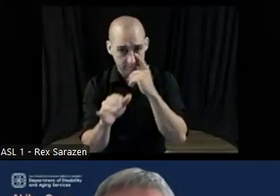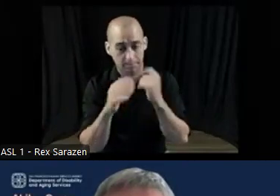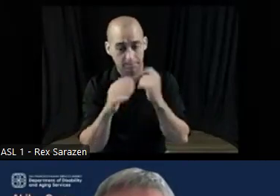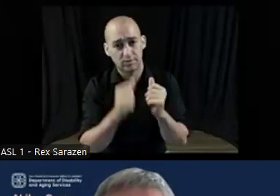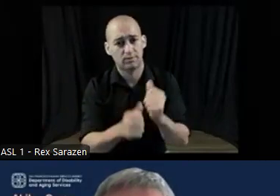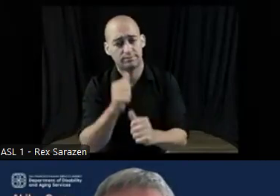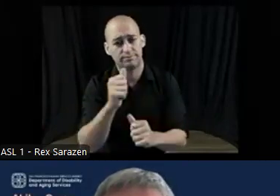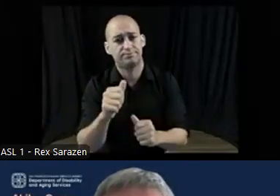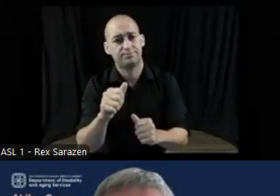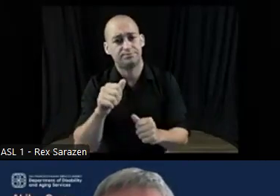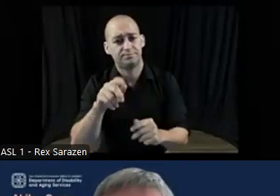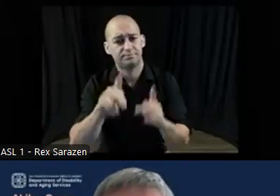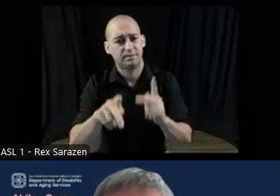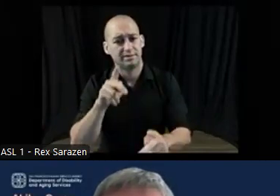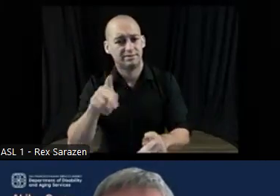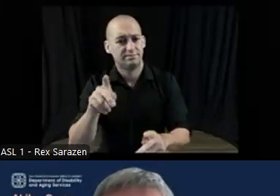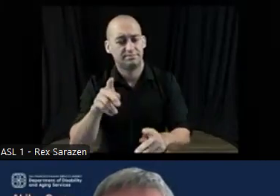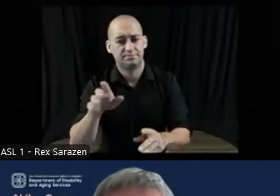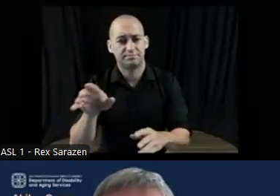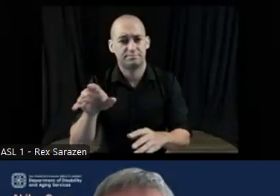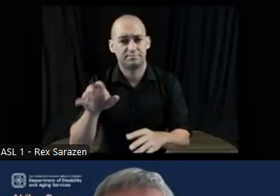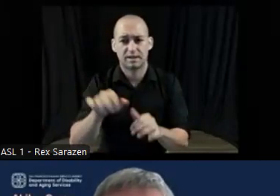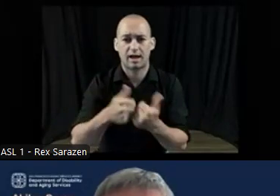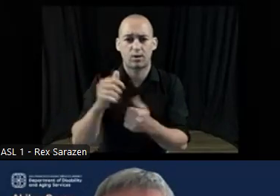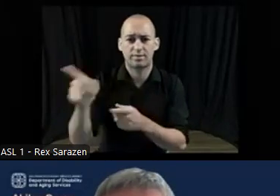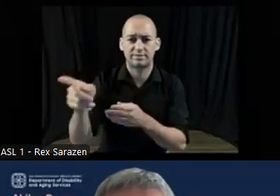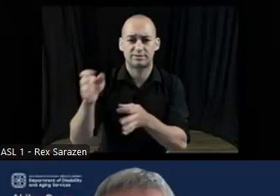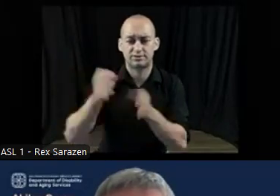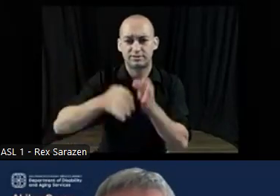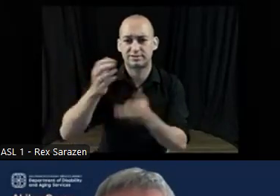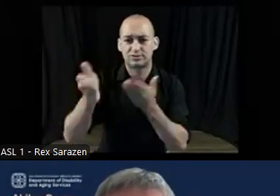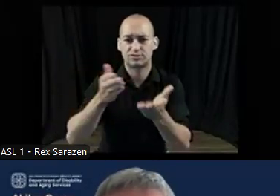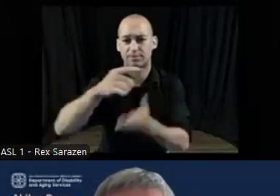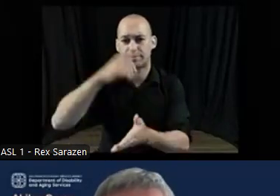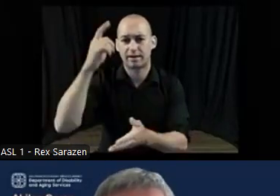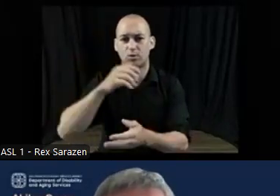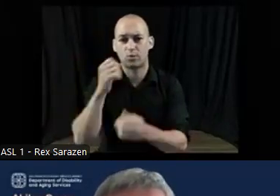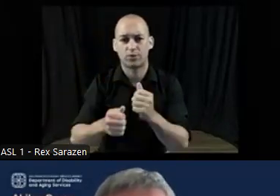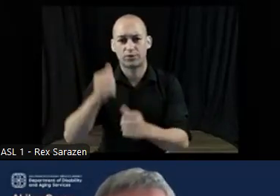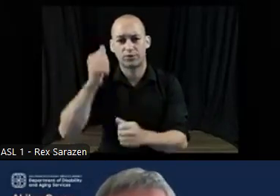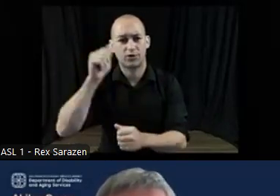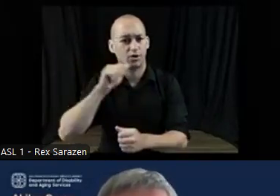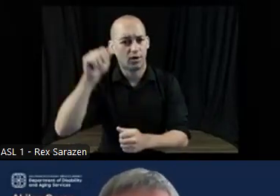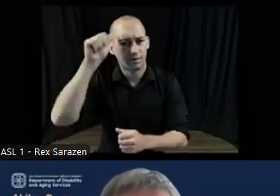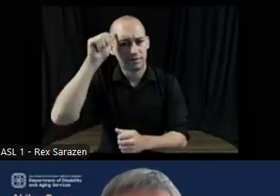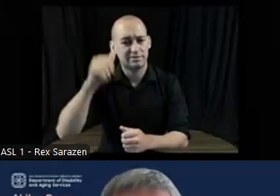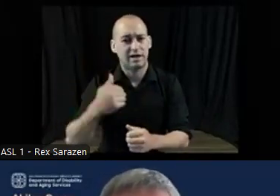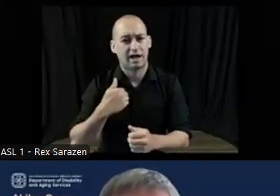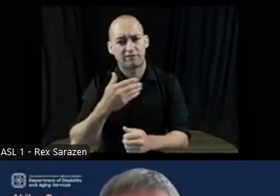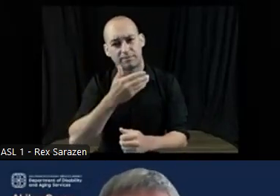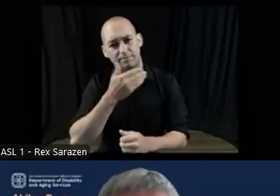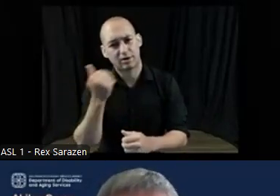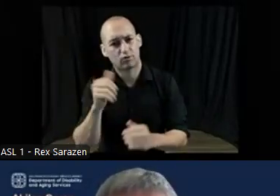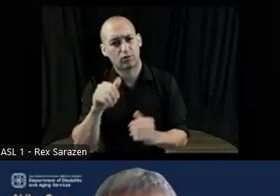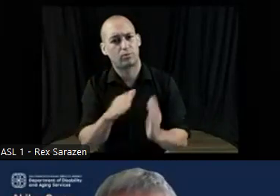elder justice services serve Black older adults and how we need to have a nuanced approach for Black